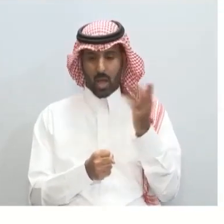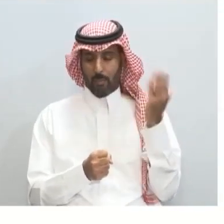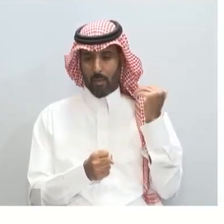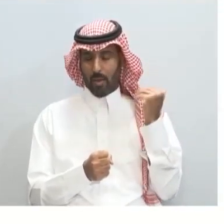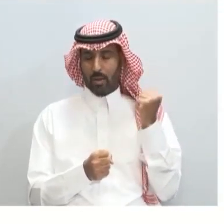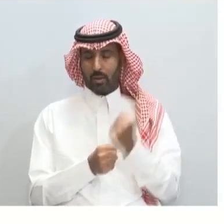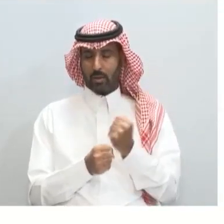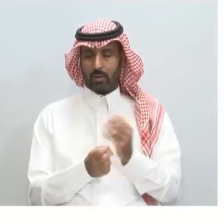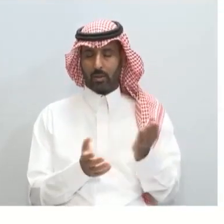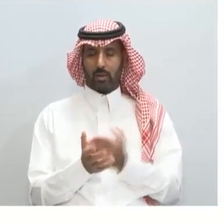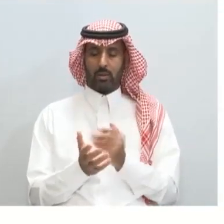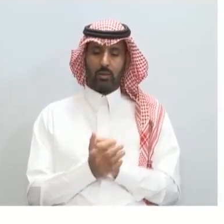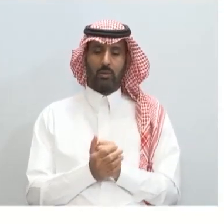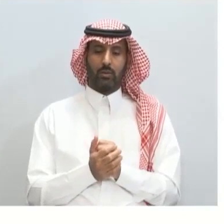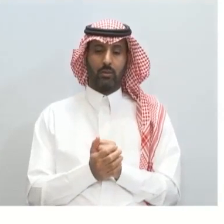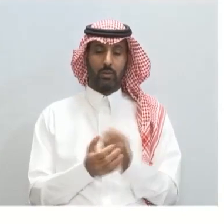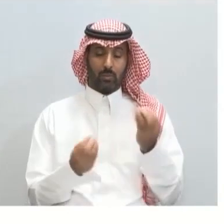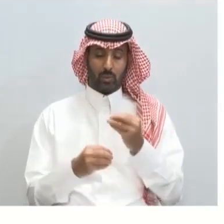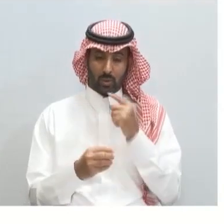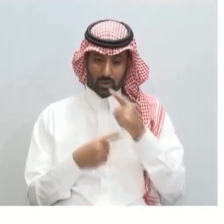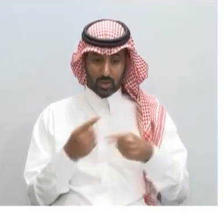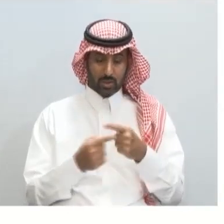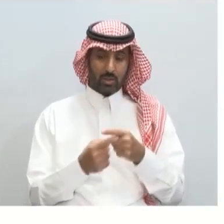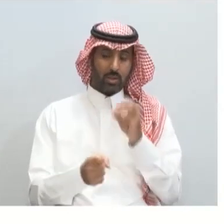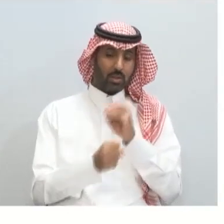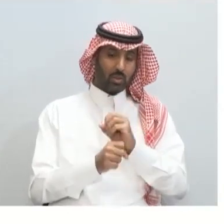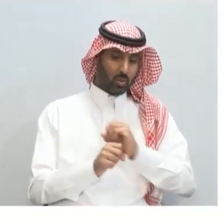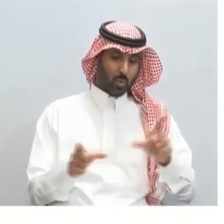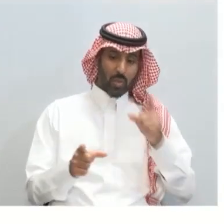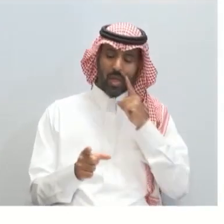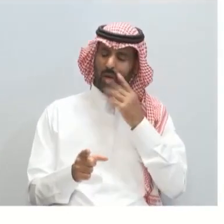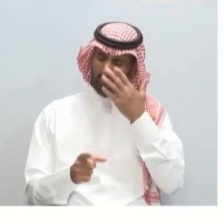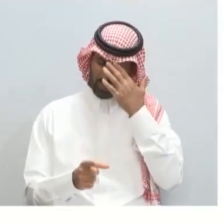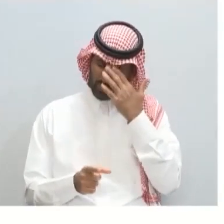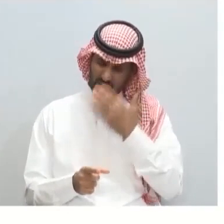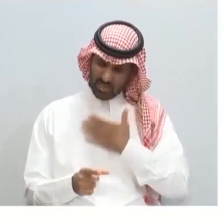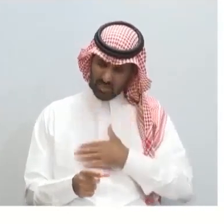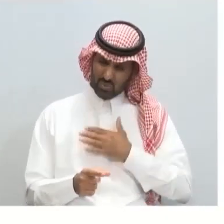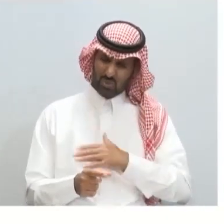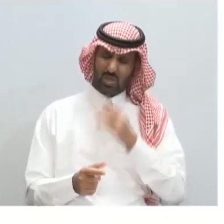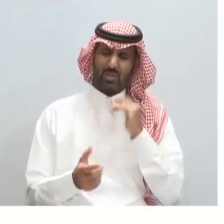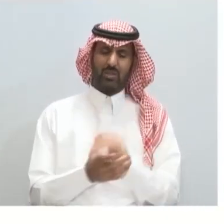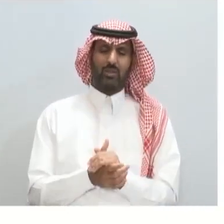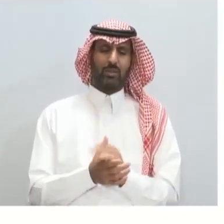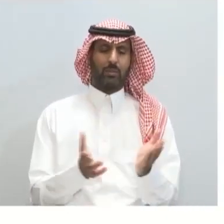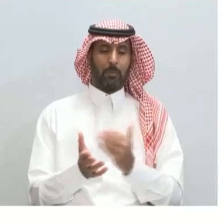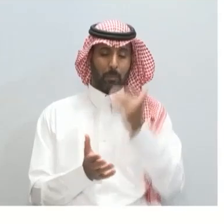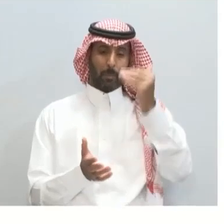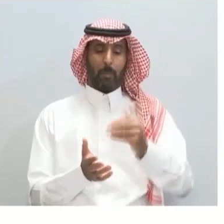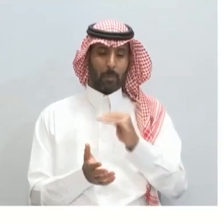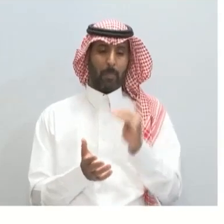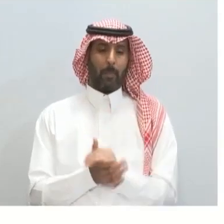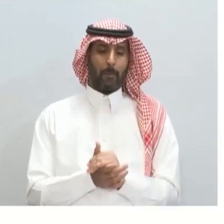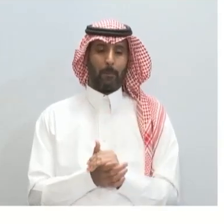and some we use it uh most of the time to express regret or criticism in these